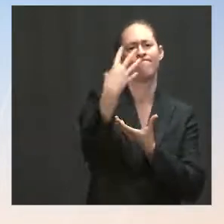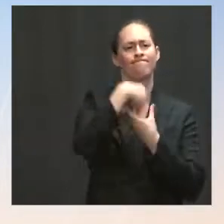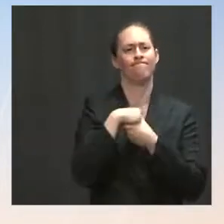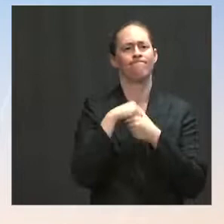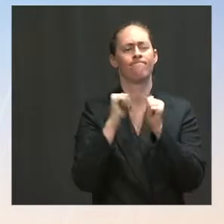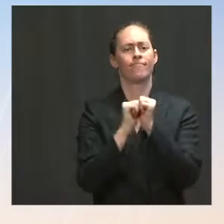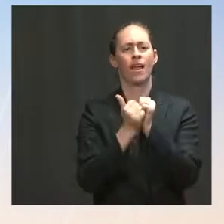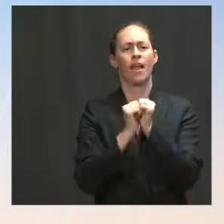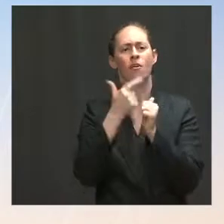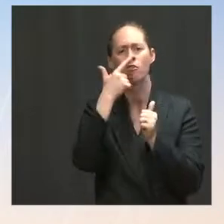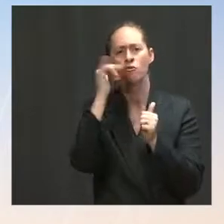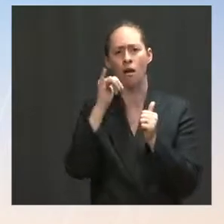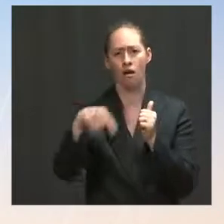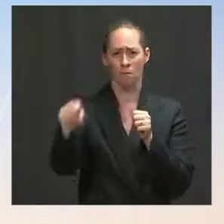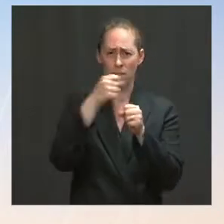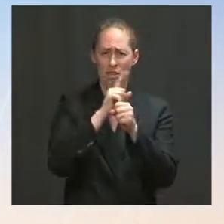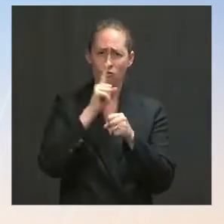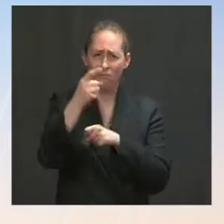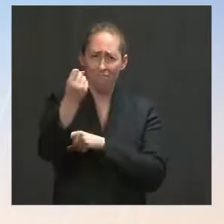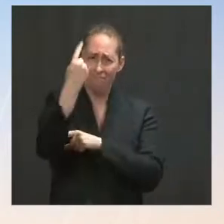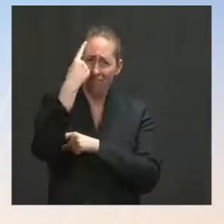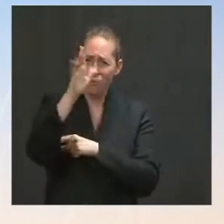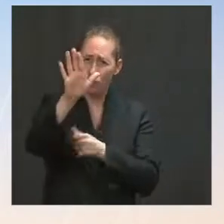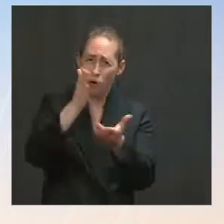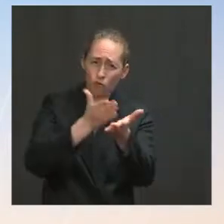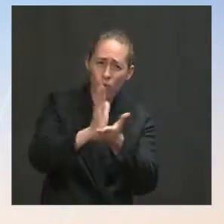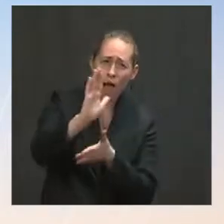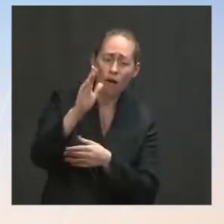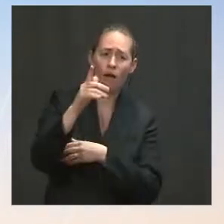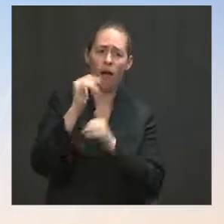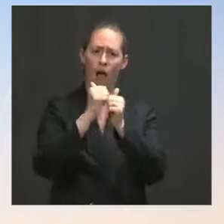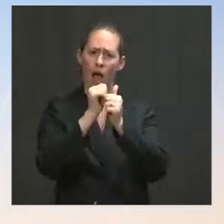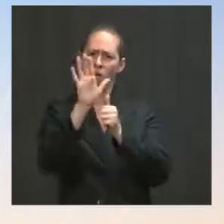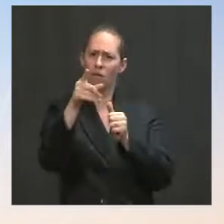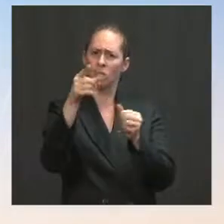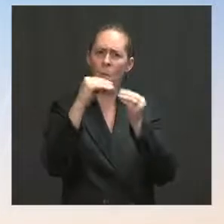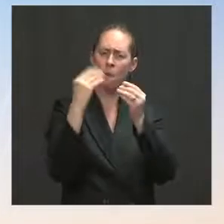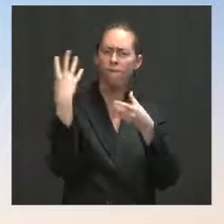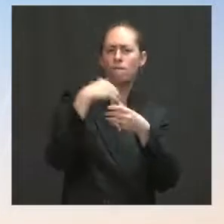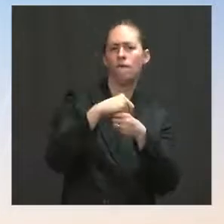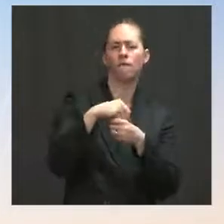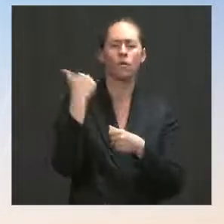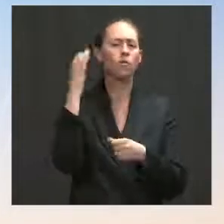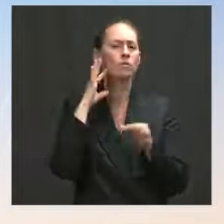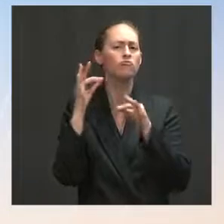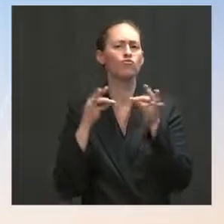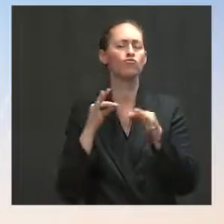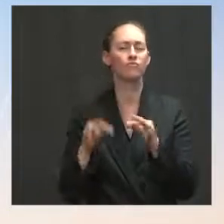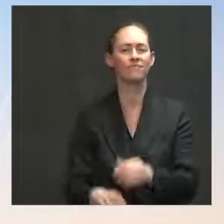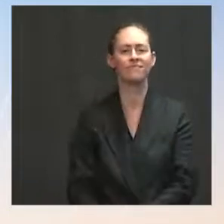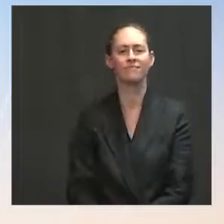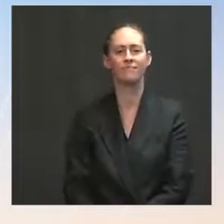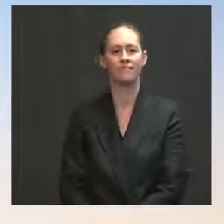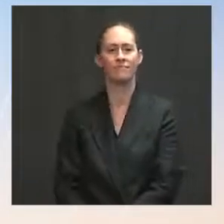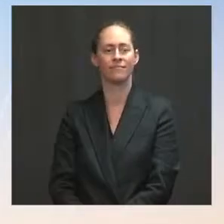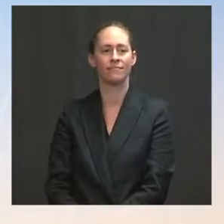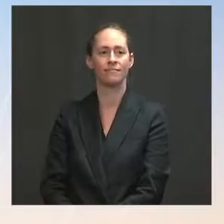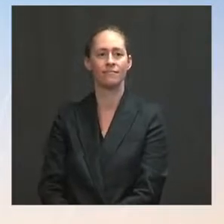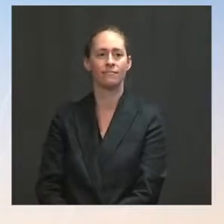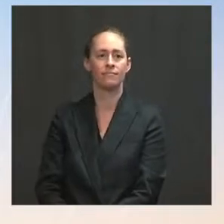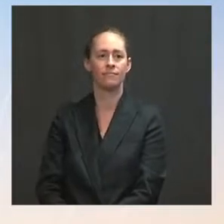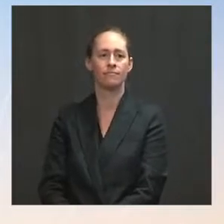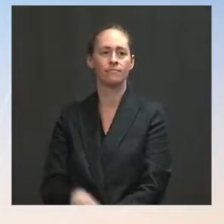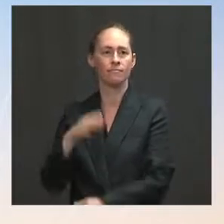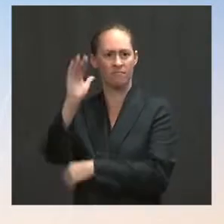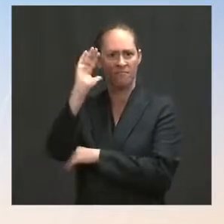their rights and understand how to participate in the process. So it sounds like this is the first of what might be a series of speeches around the